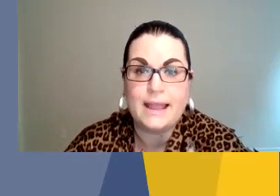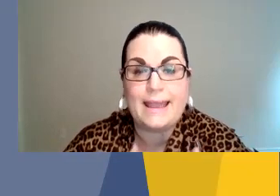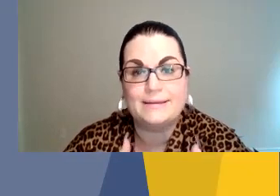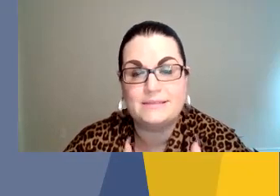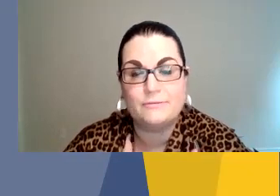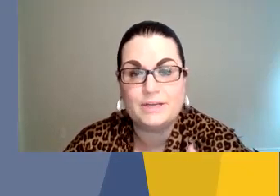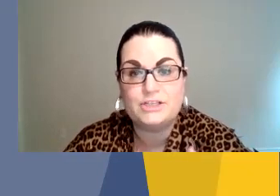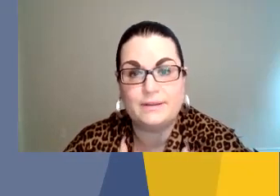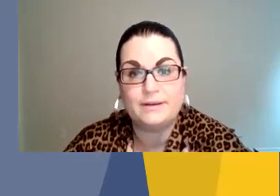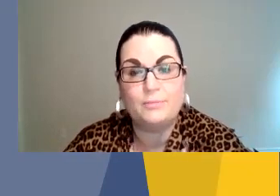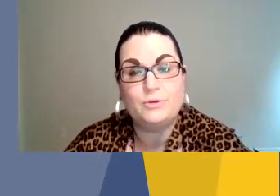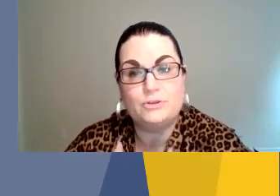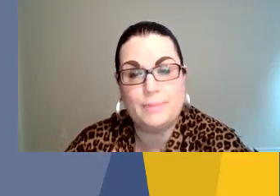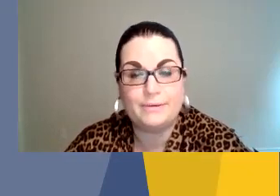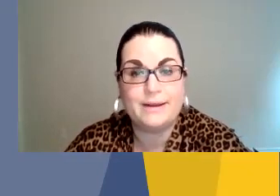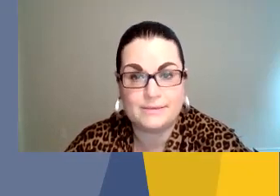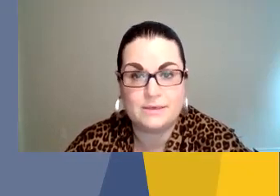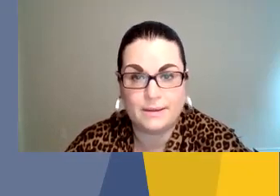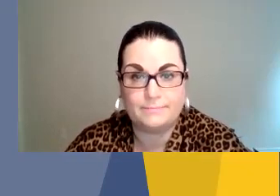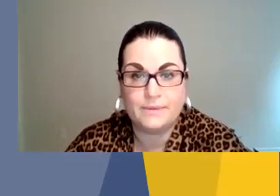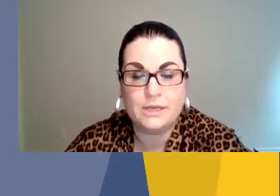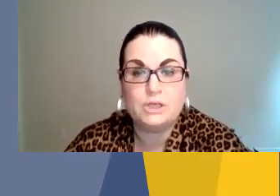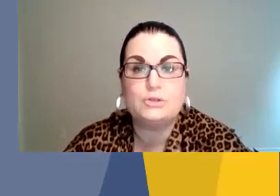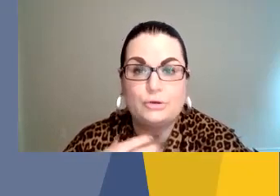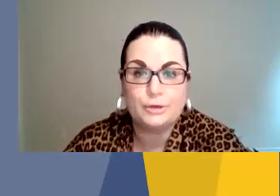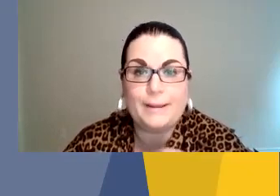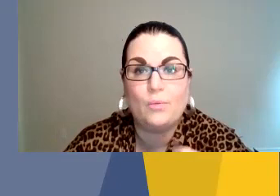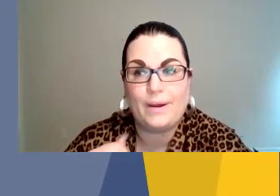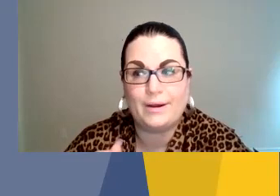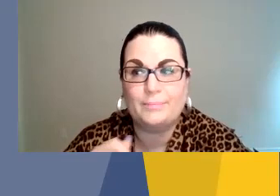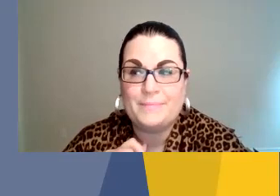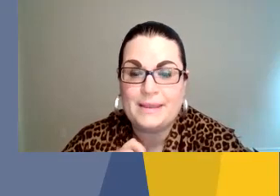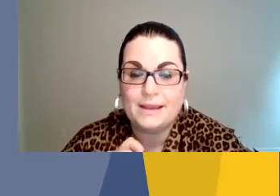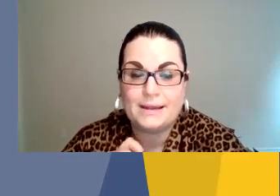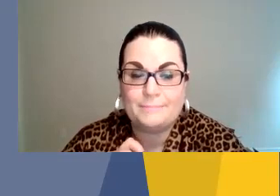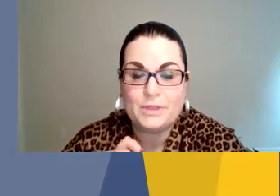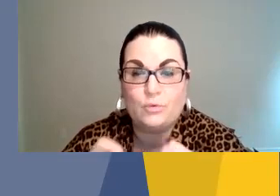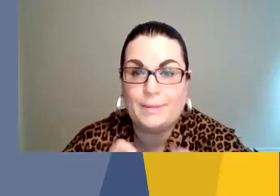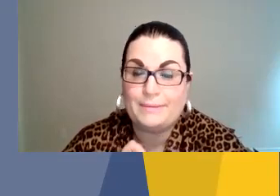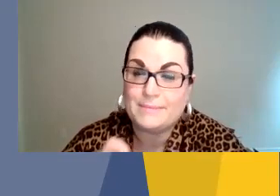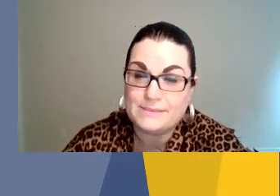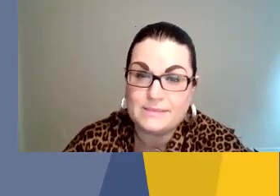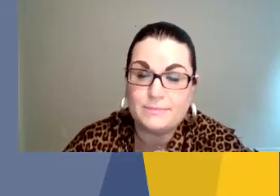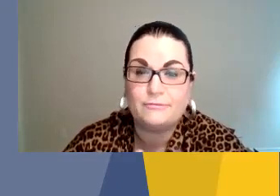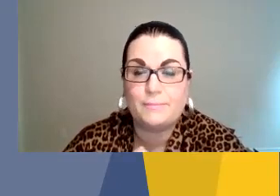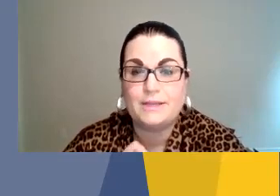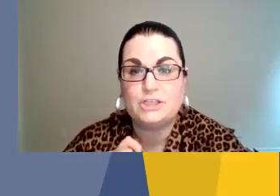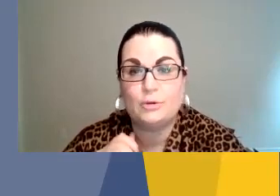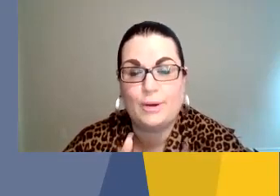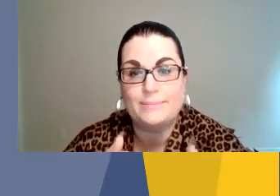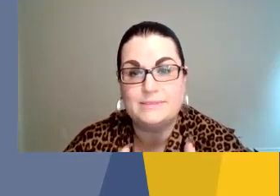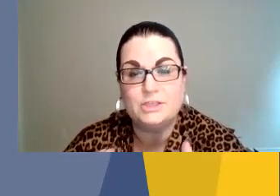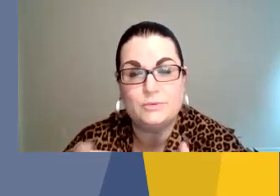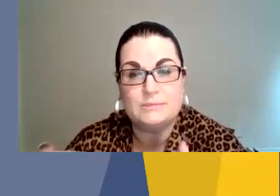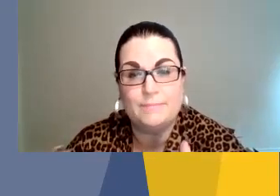points. And it's information that can help you do better next time. So learn about where you were maybe missing some information